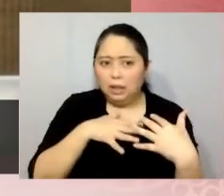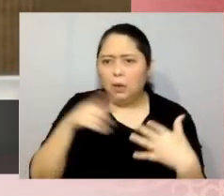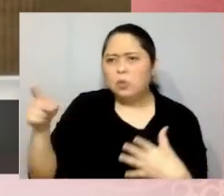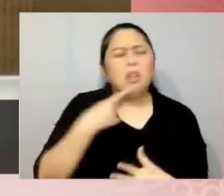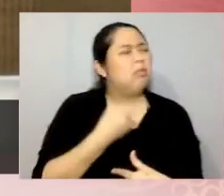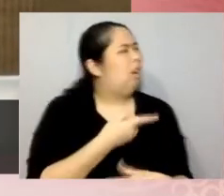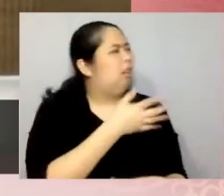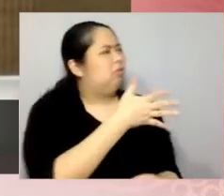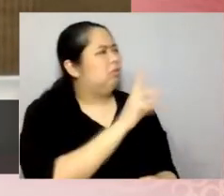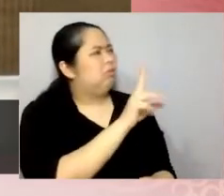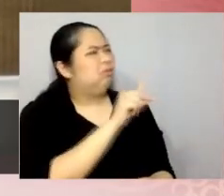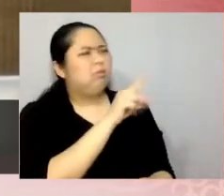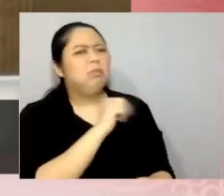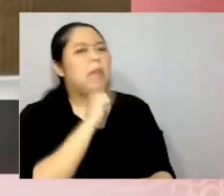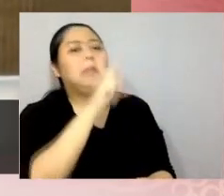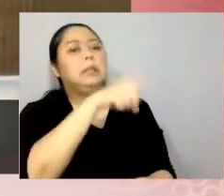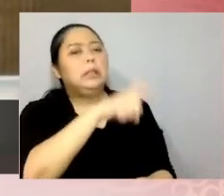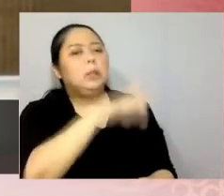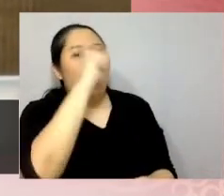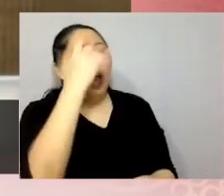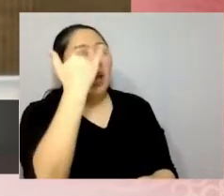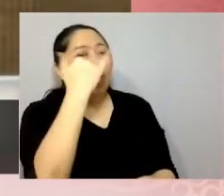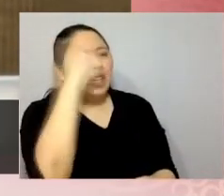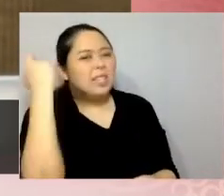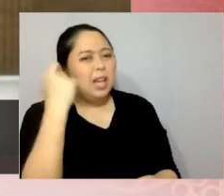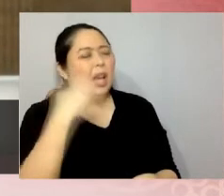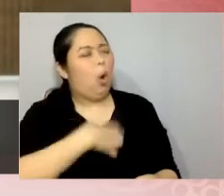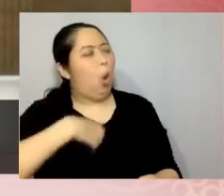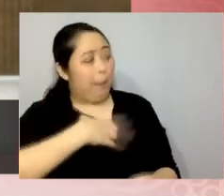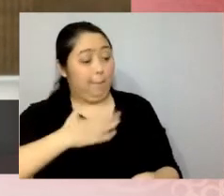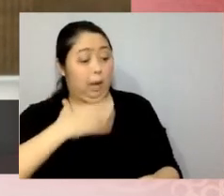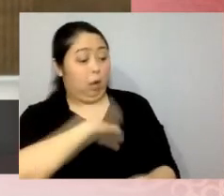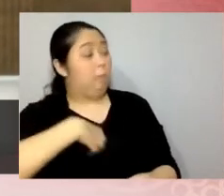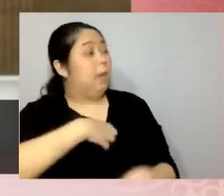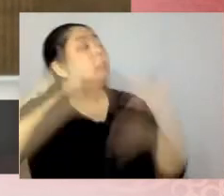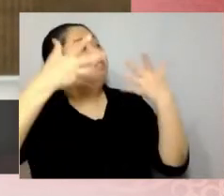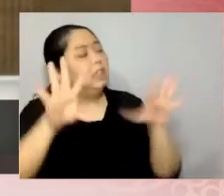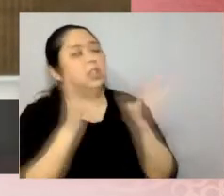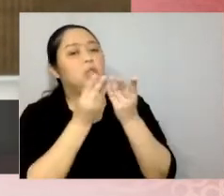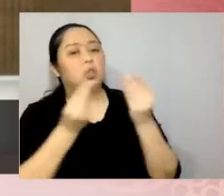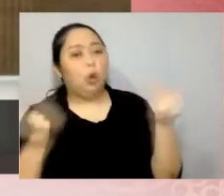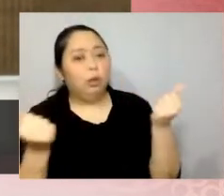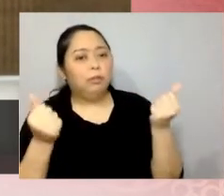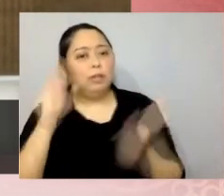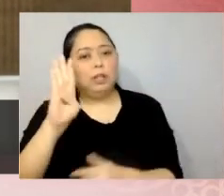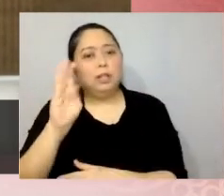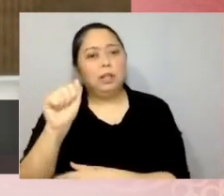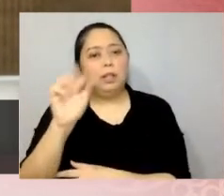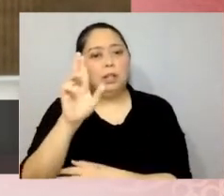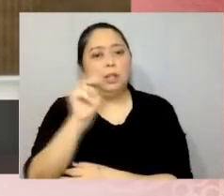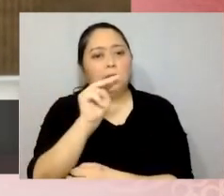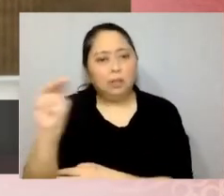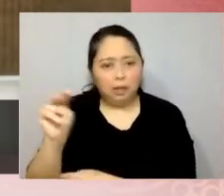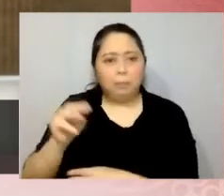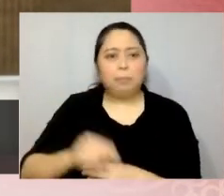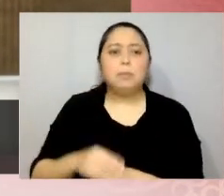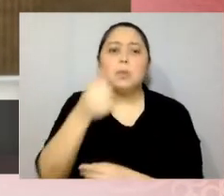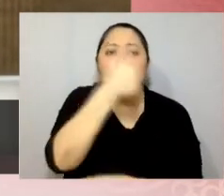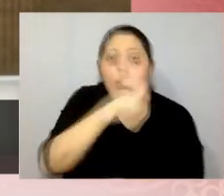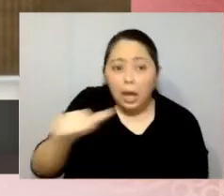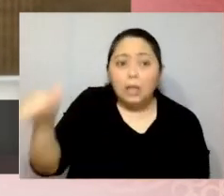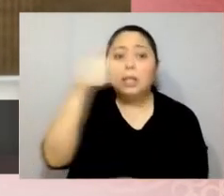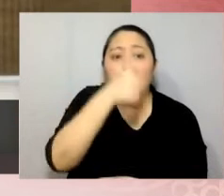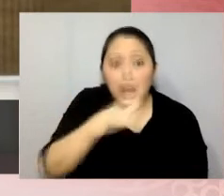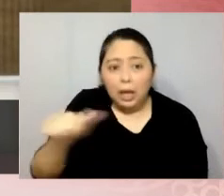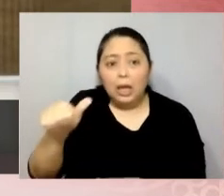nila. So pag hindi ho na-confuse yung mga tao, they will not gain following in the Bangsamoro. Any movement that is not